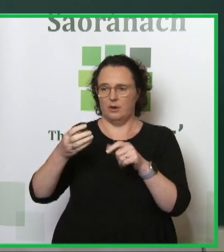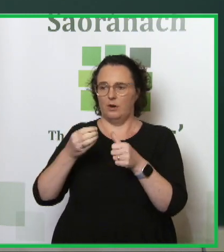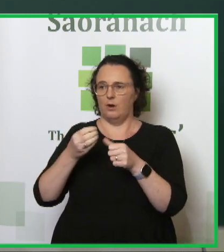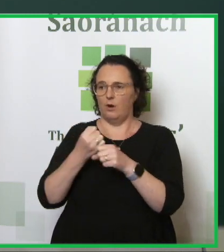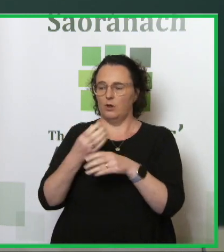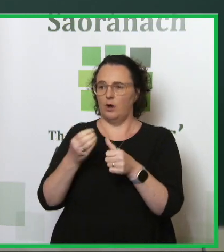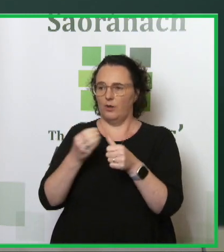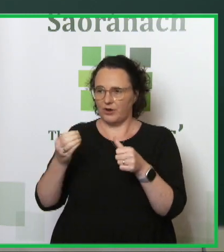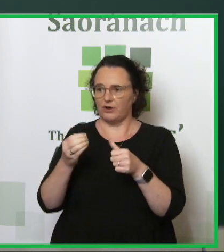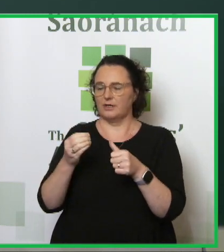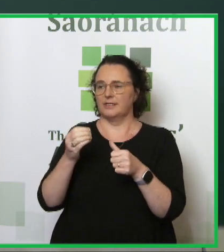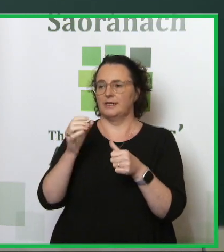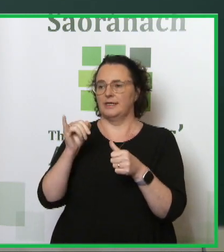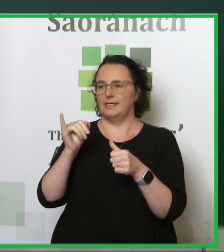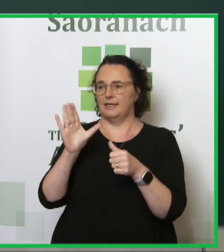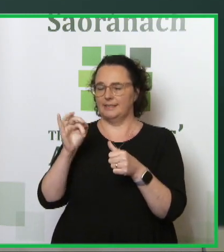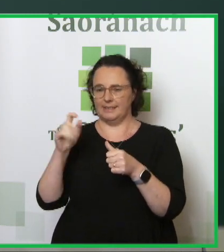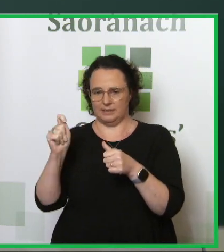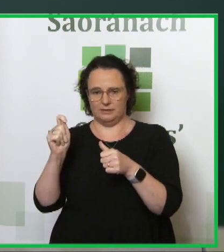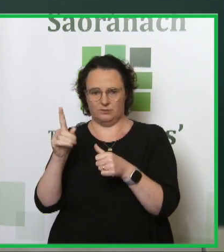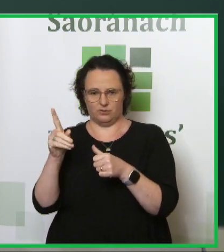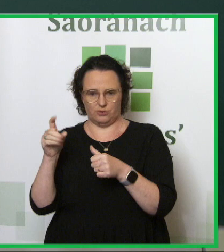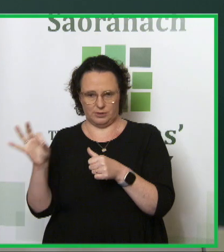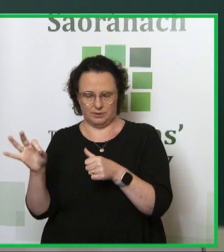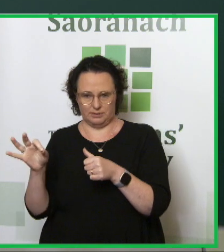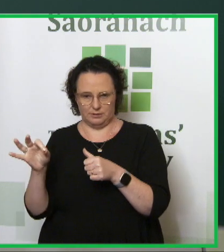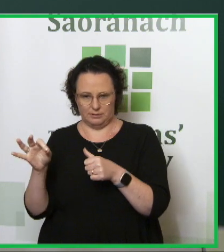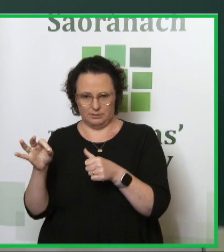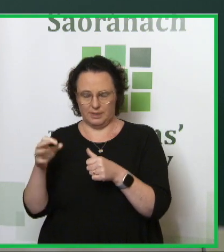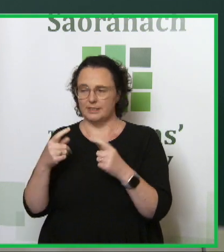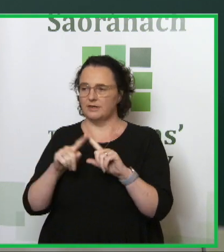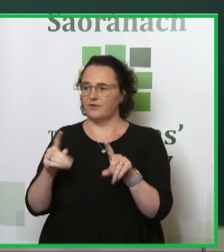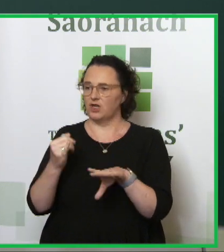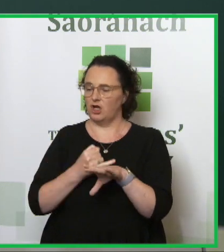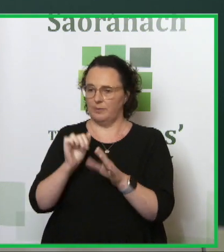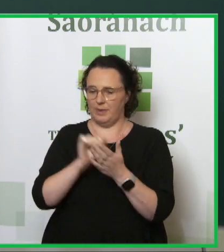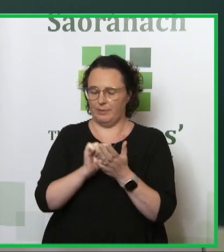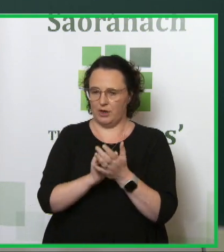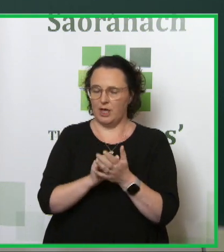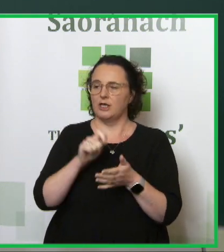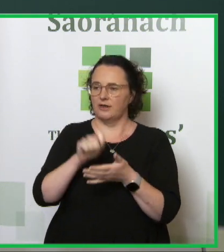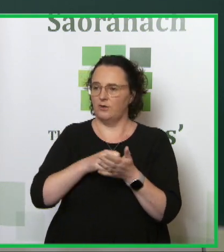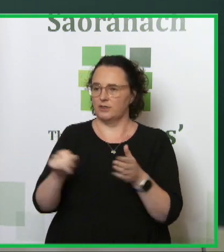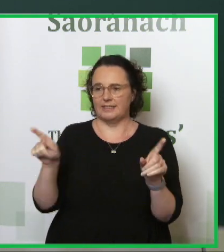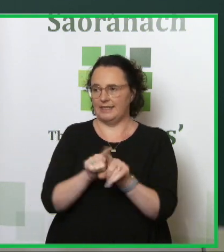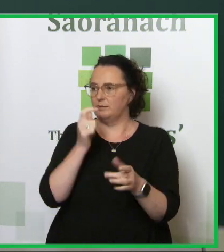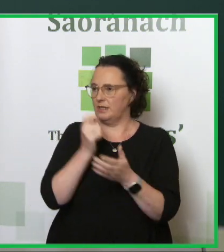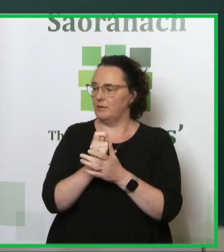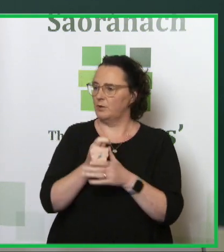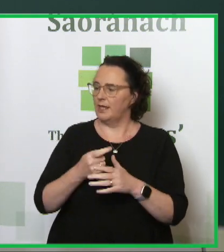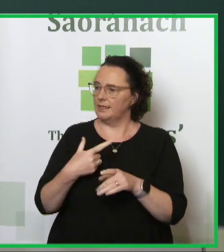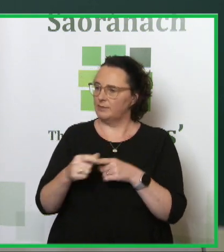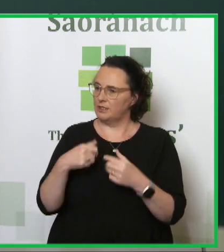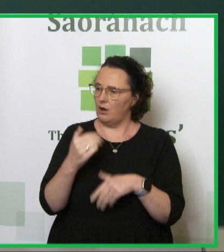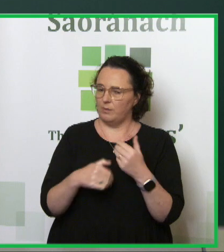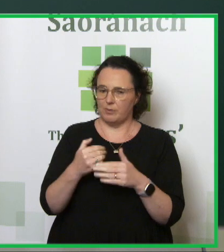drugs. Each ballot paper will have a different colour, and you can vote on all 4 ballot papers at the same time, which will speed up the process.